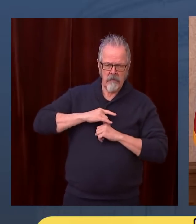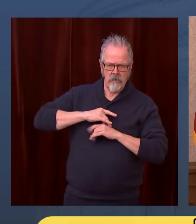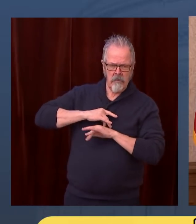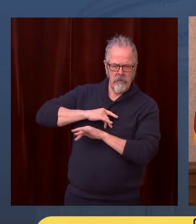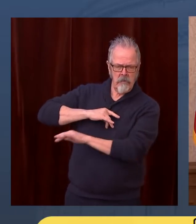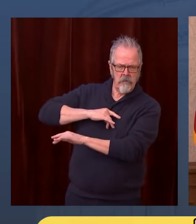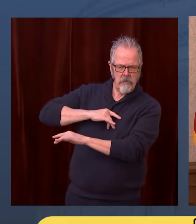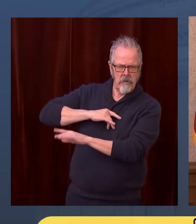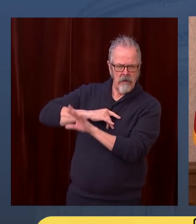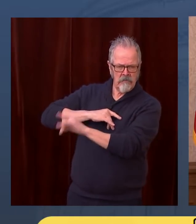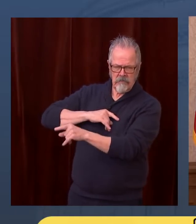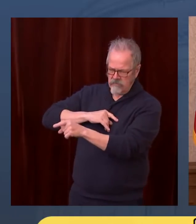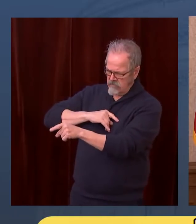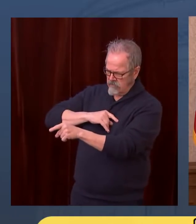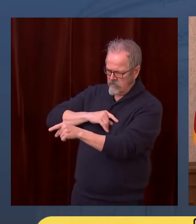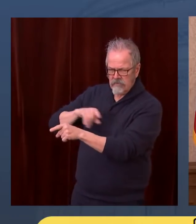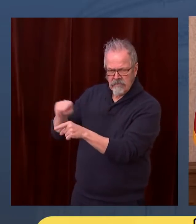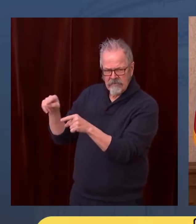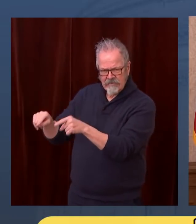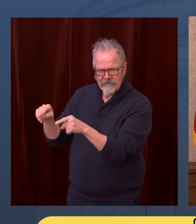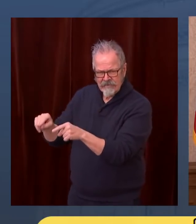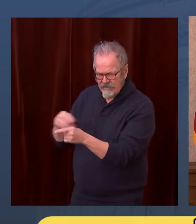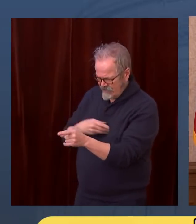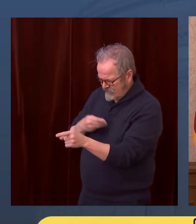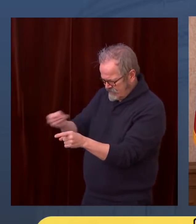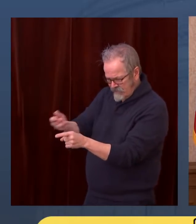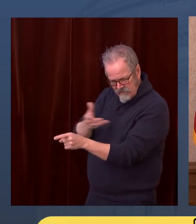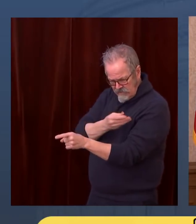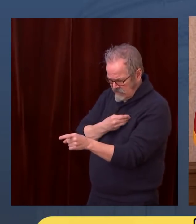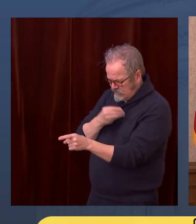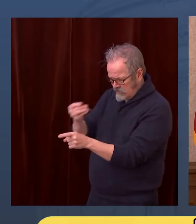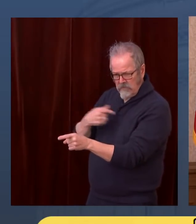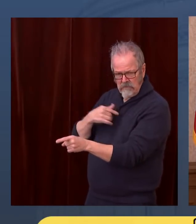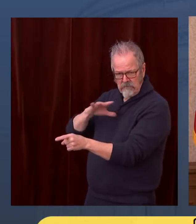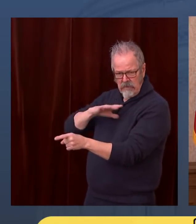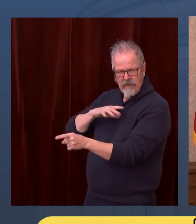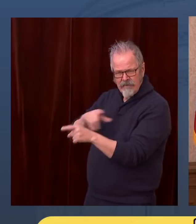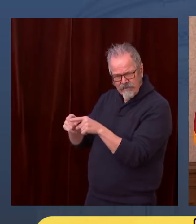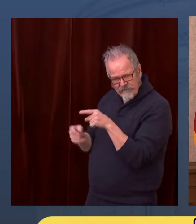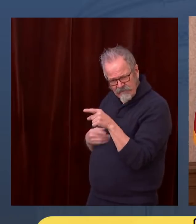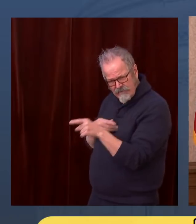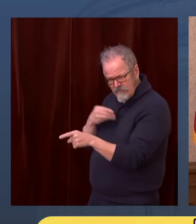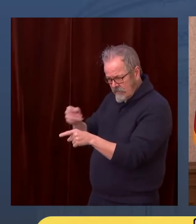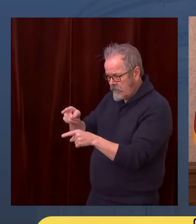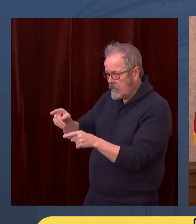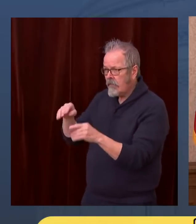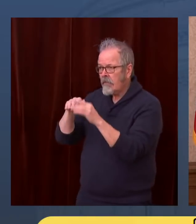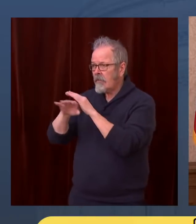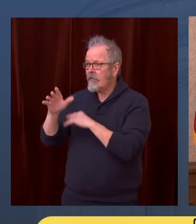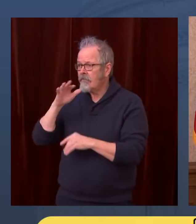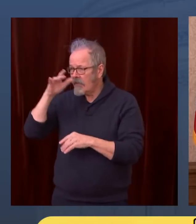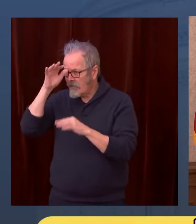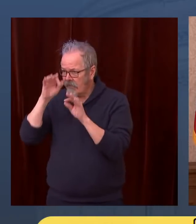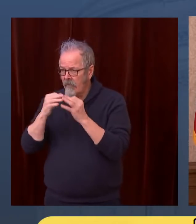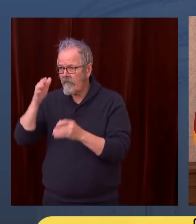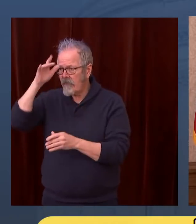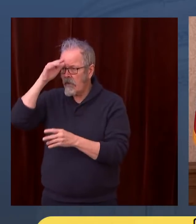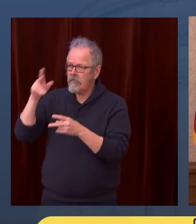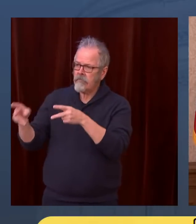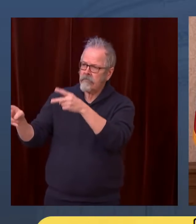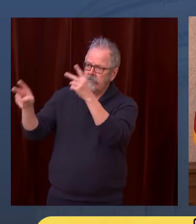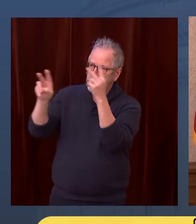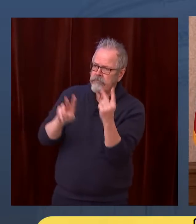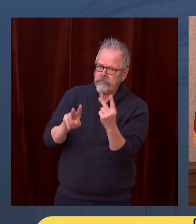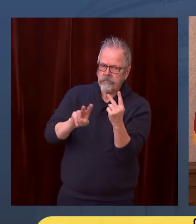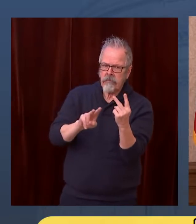in the schools to prevent little Johnny from taking the disease home to his grandparents, that was important. But again, I think we're getting down to